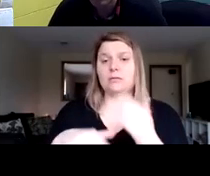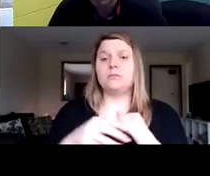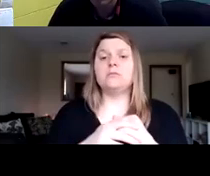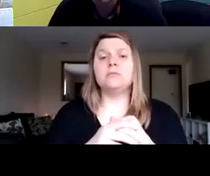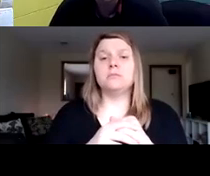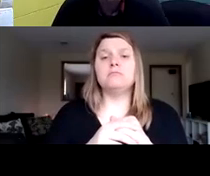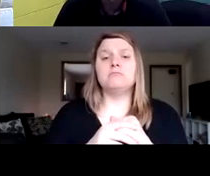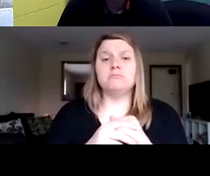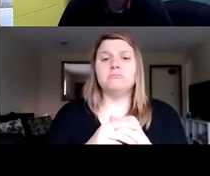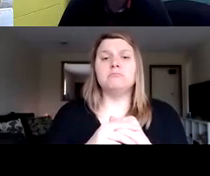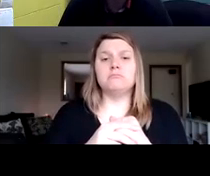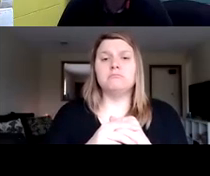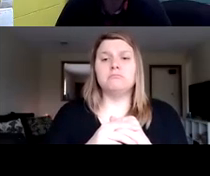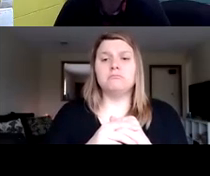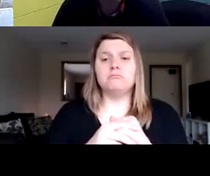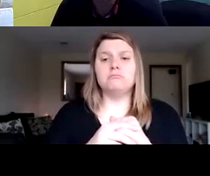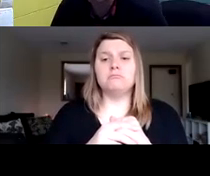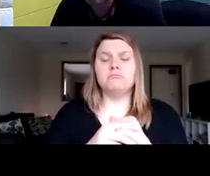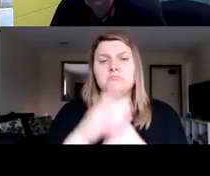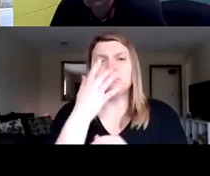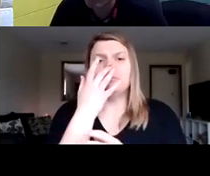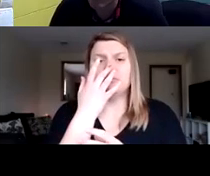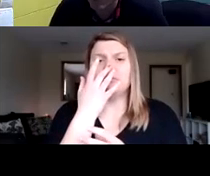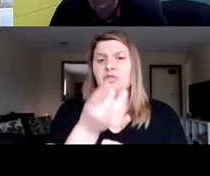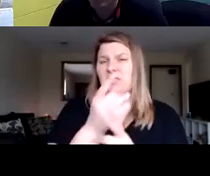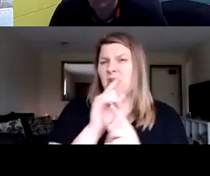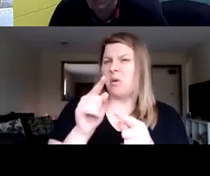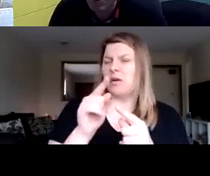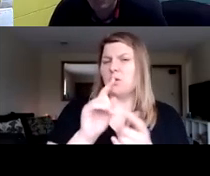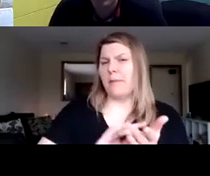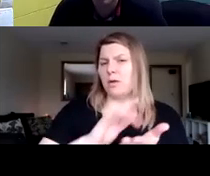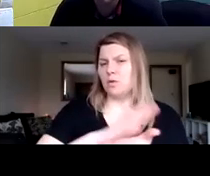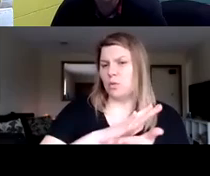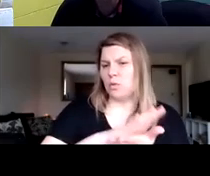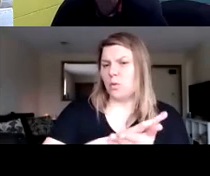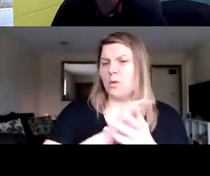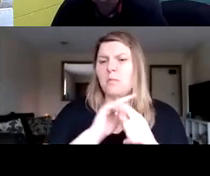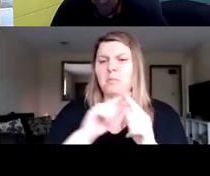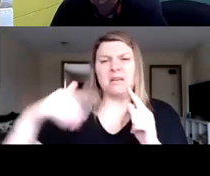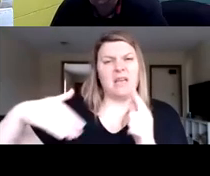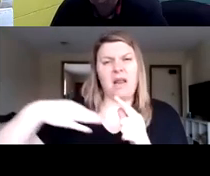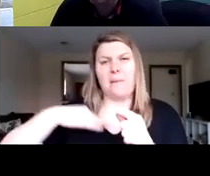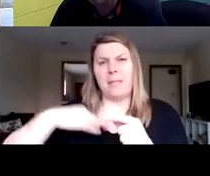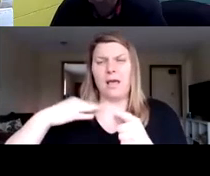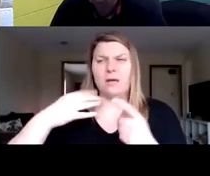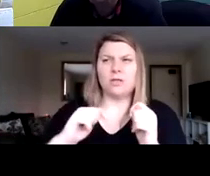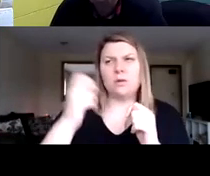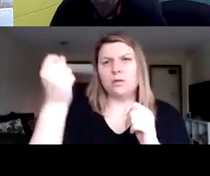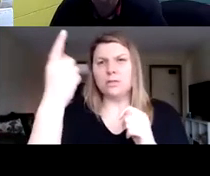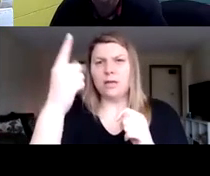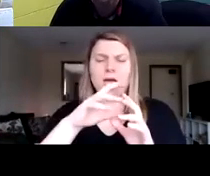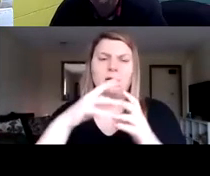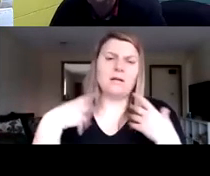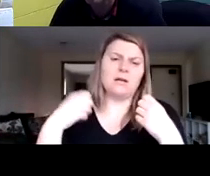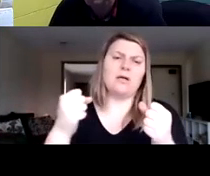and had an interest in attending medical school, but hadn't yet applied. I was kind of understanding within a healthcare